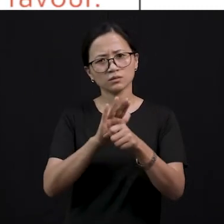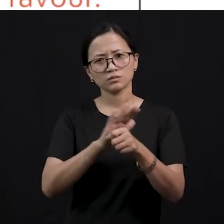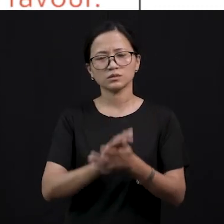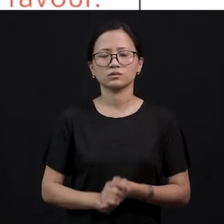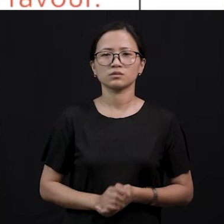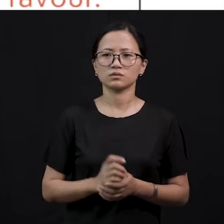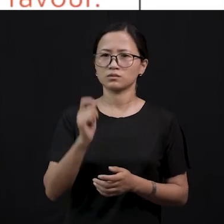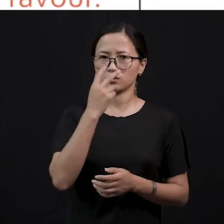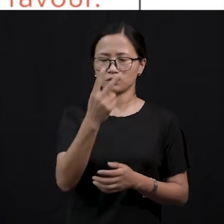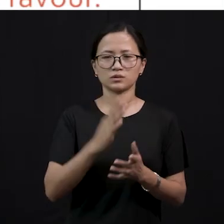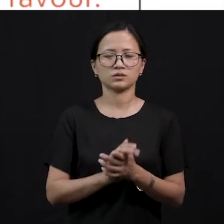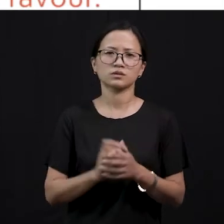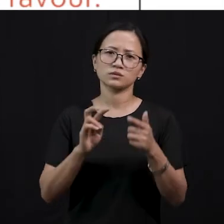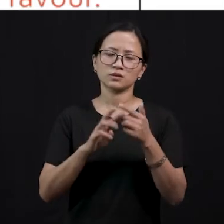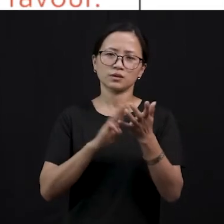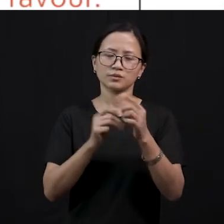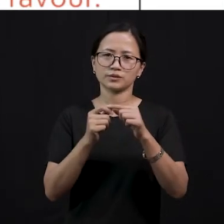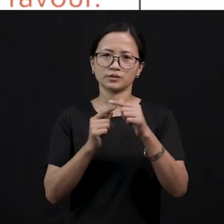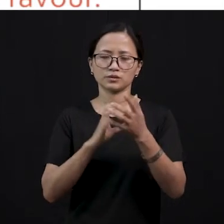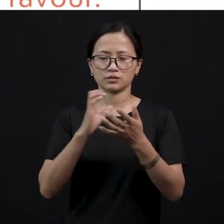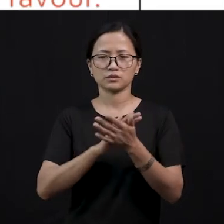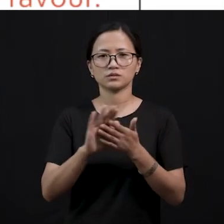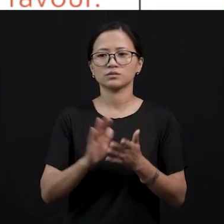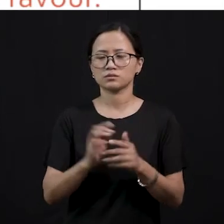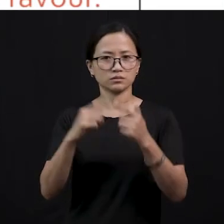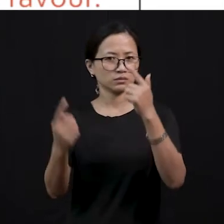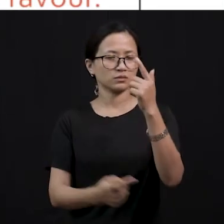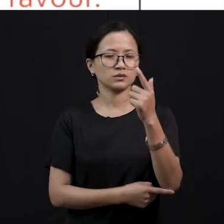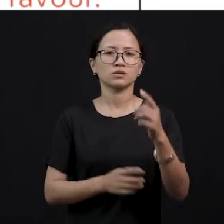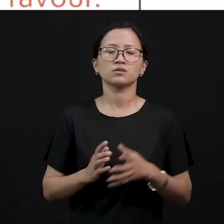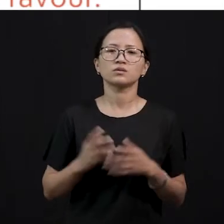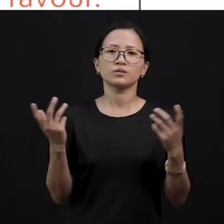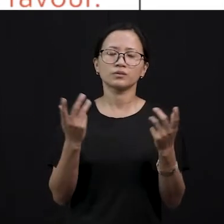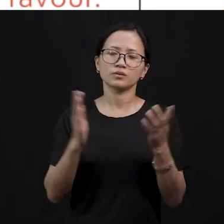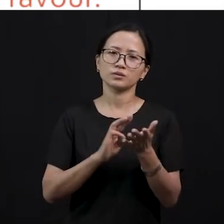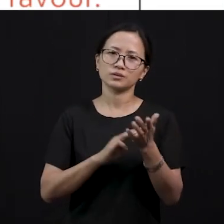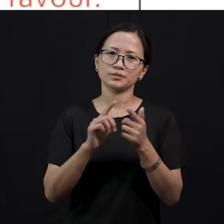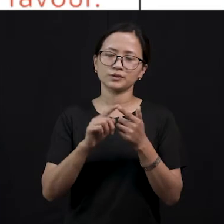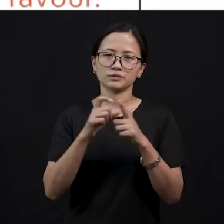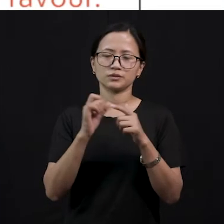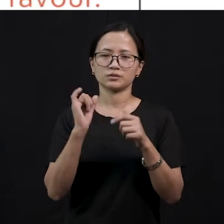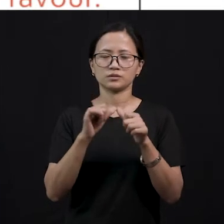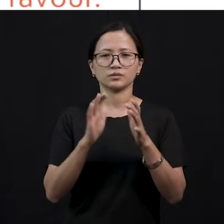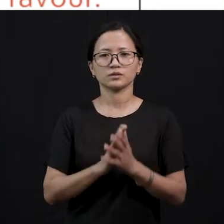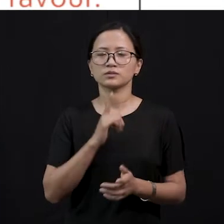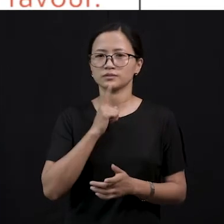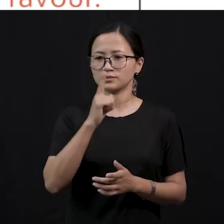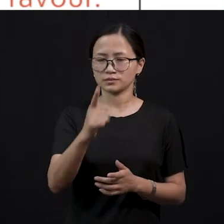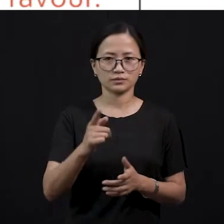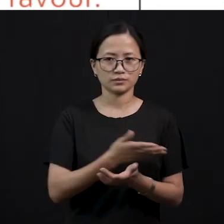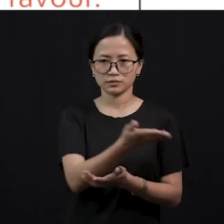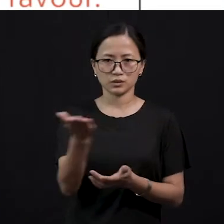you could not watch that match, but you still want to know what happened at the end. So this is what the media can inform you.